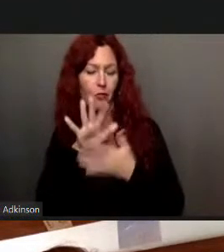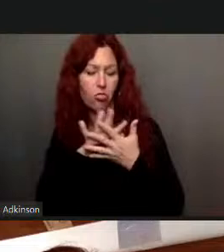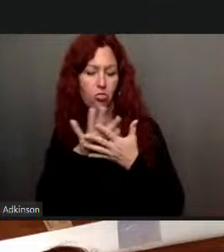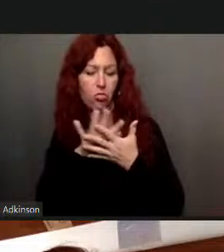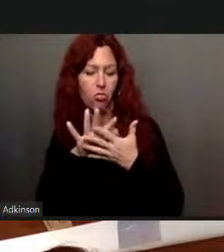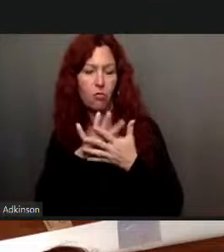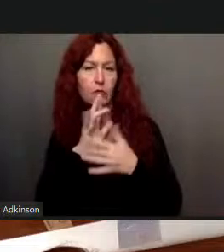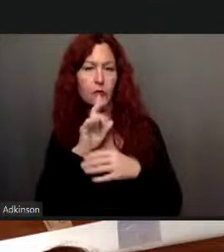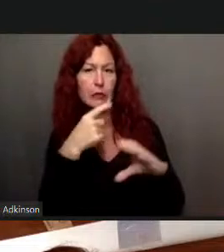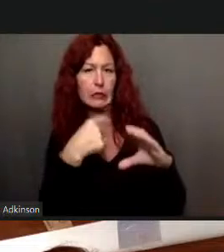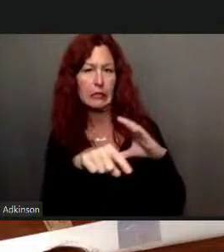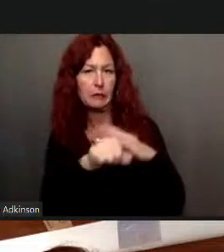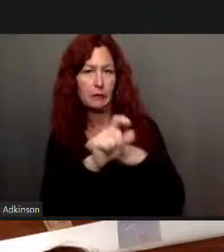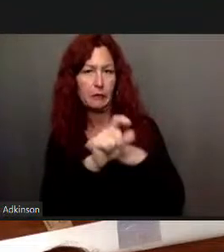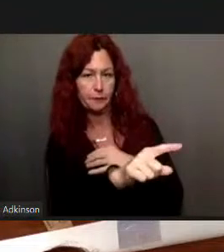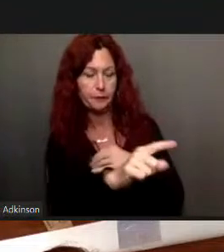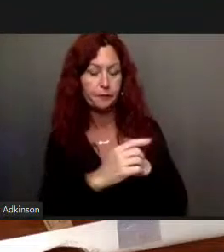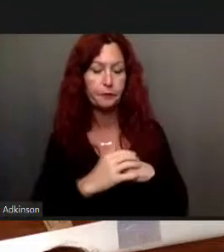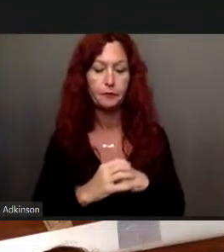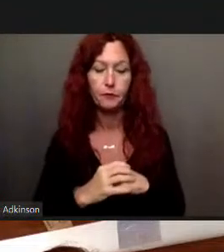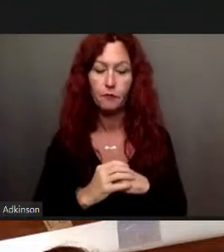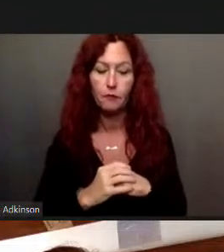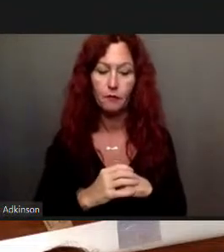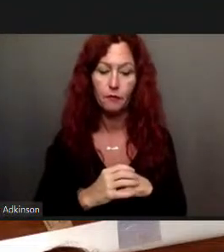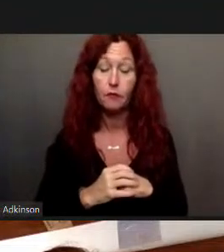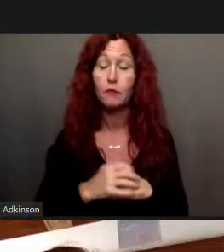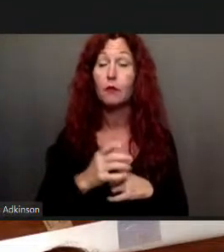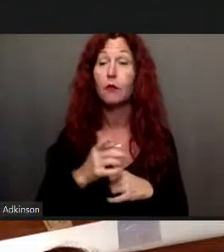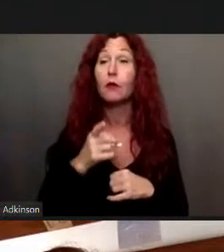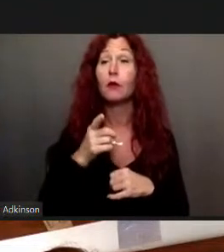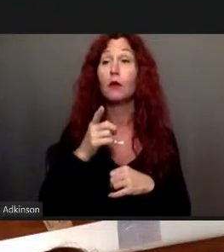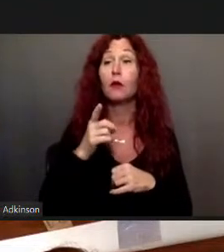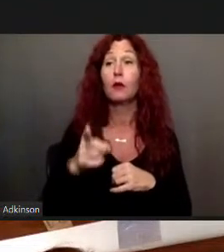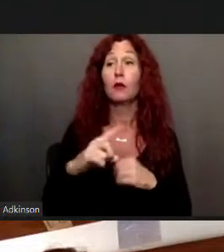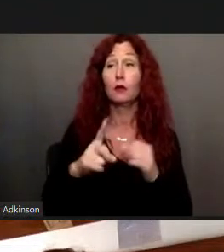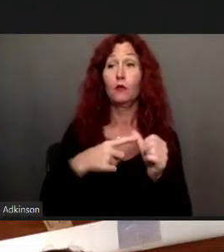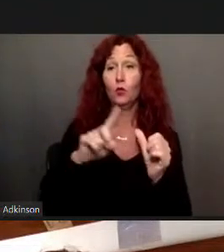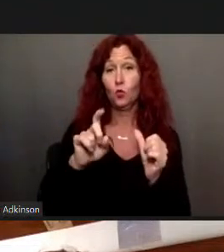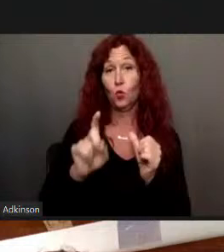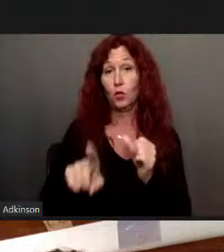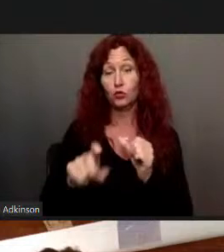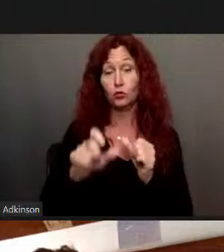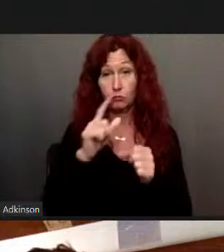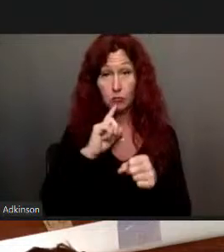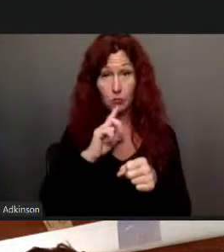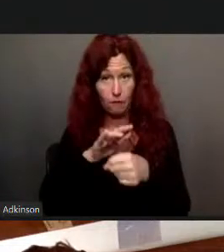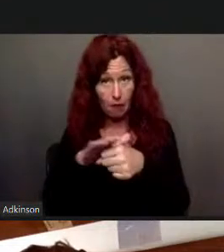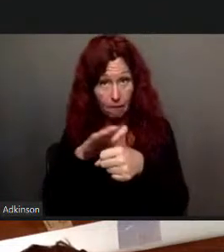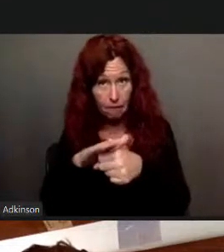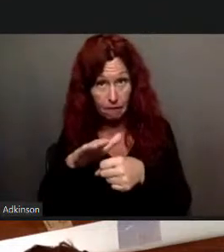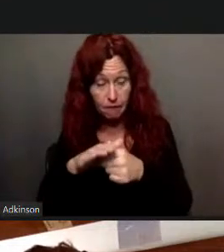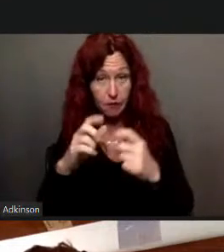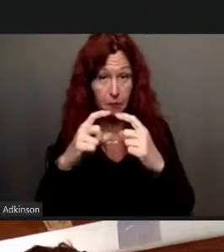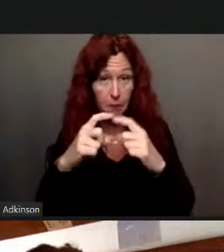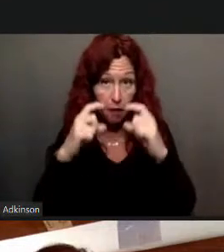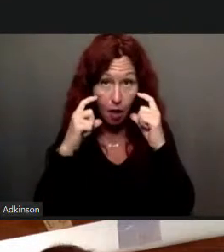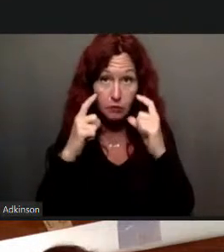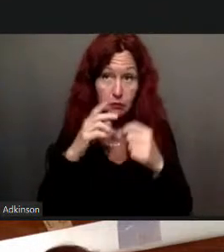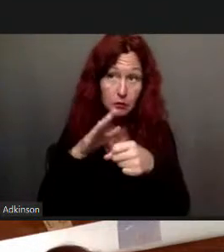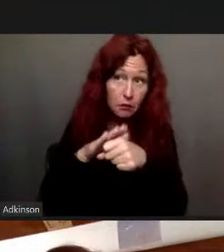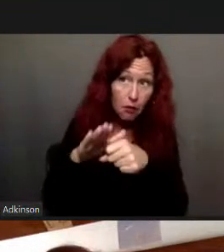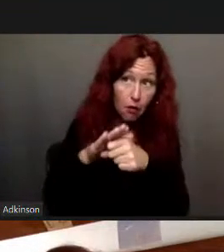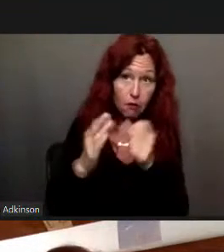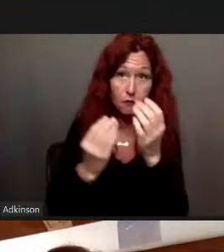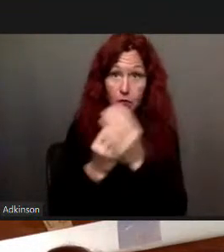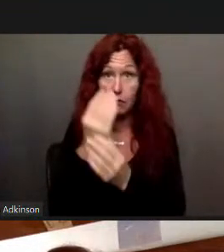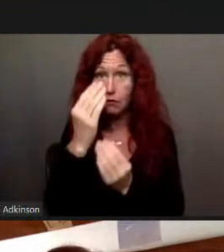county tracking the availability of PPE? That's his first question. And then asking if the availability of